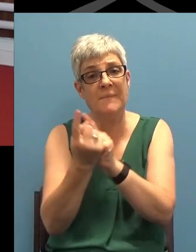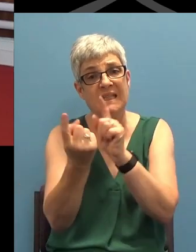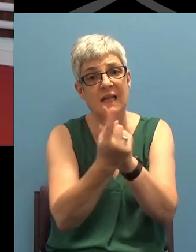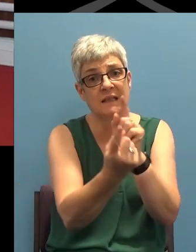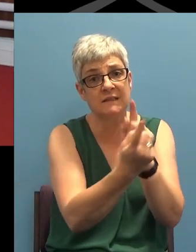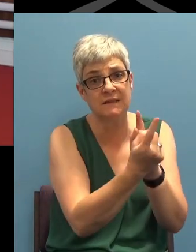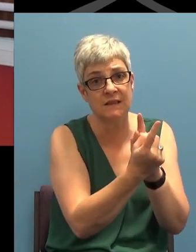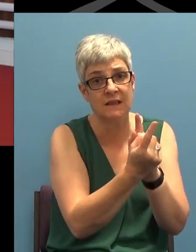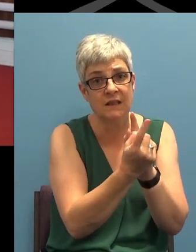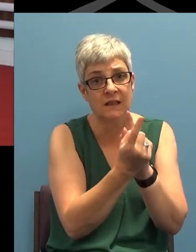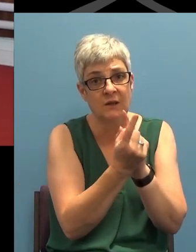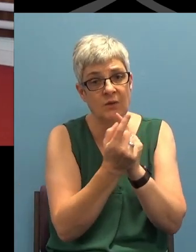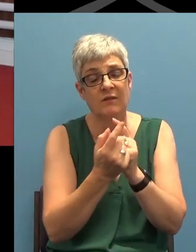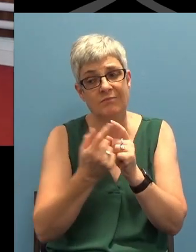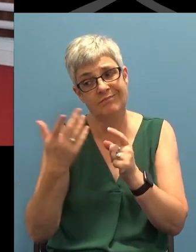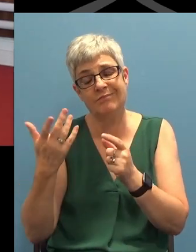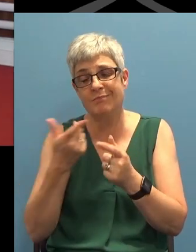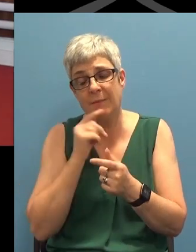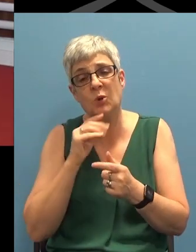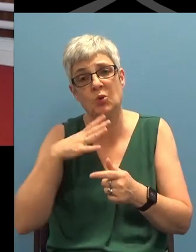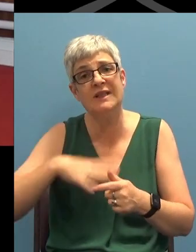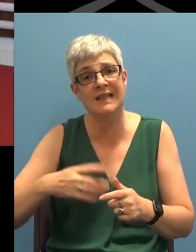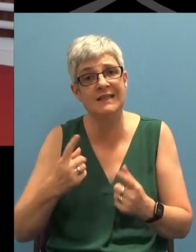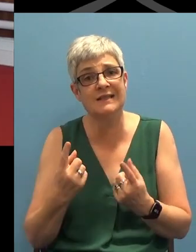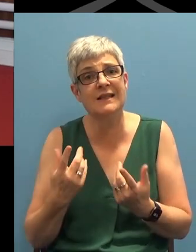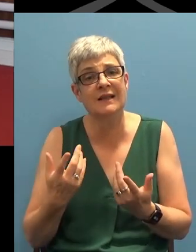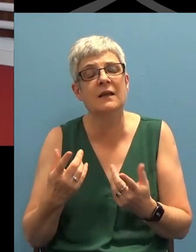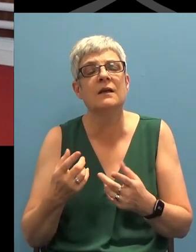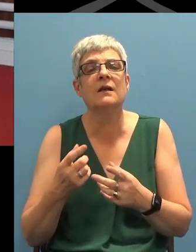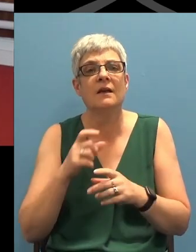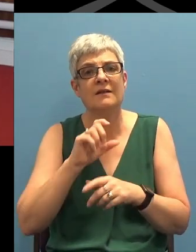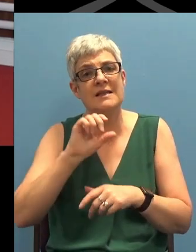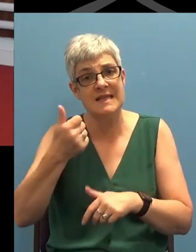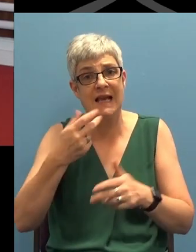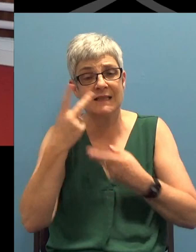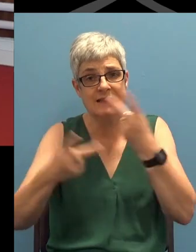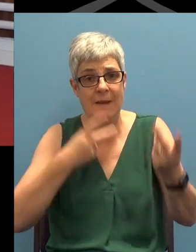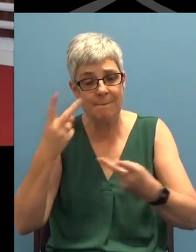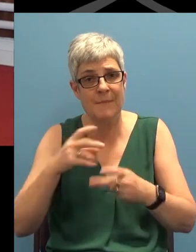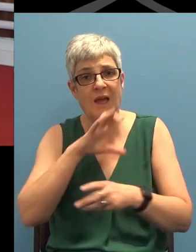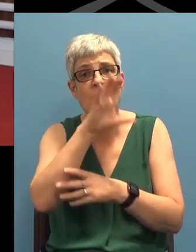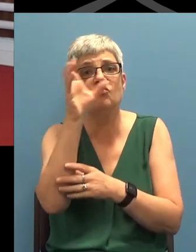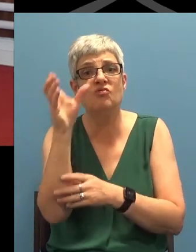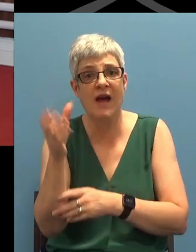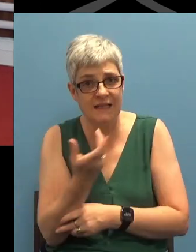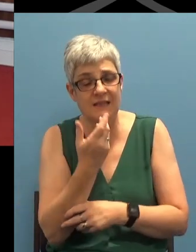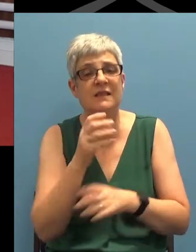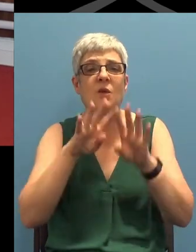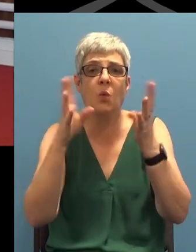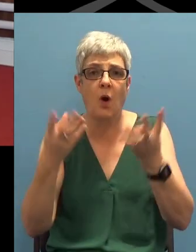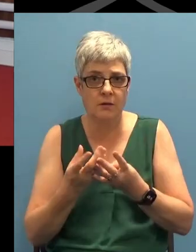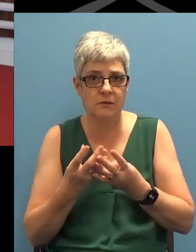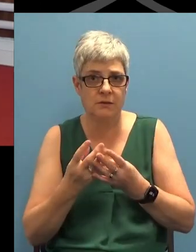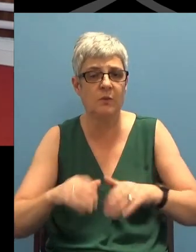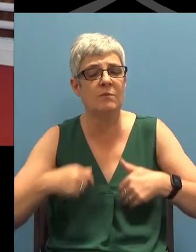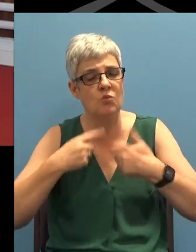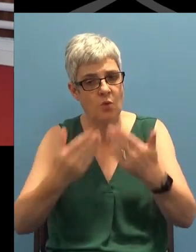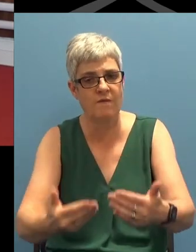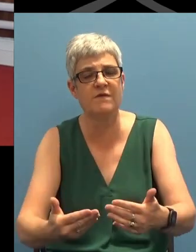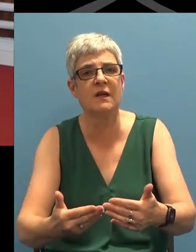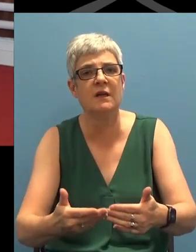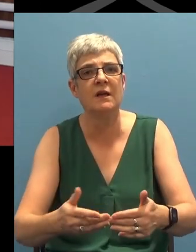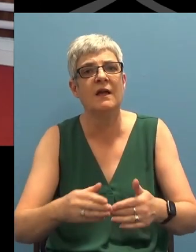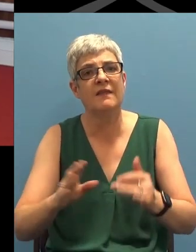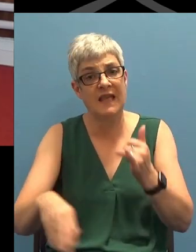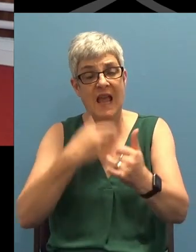in that kind of need in our next hymn, Christ is the World in Which We Move. After we've sung this hymn, we'll confess our